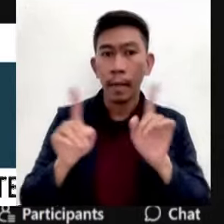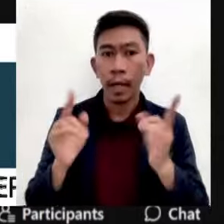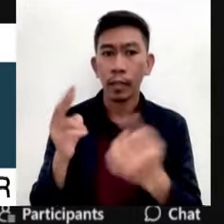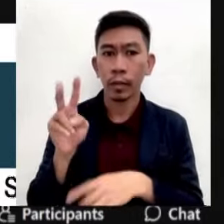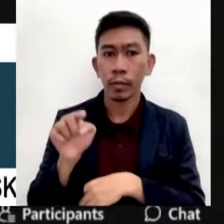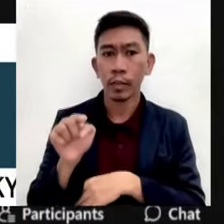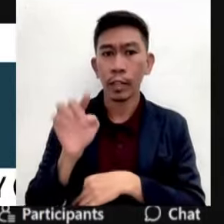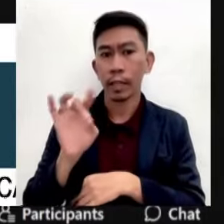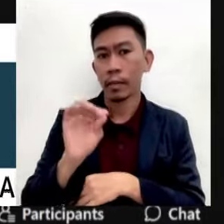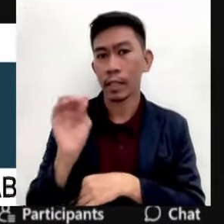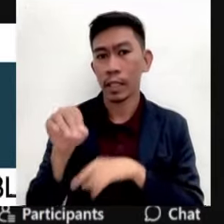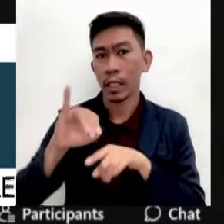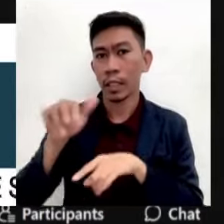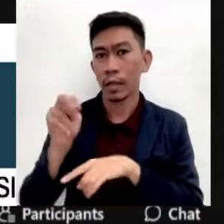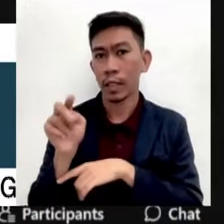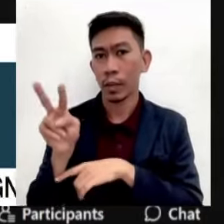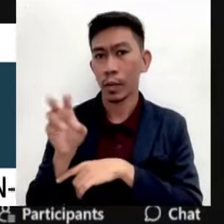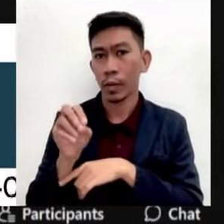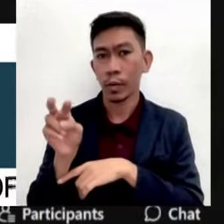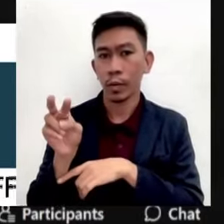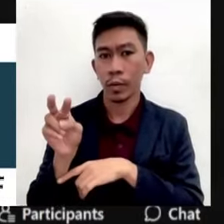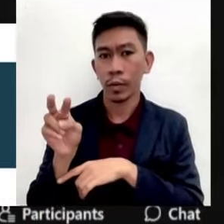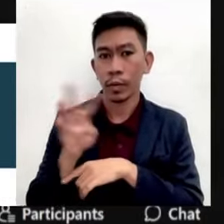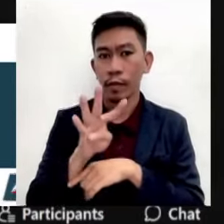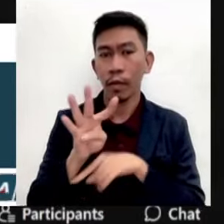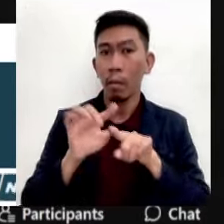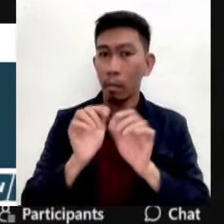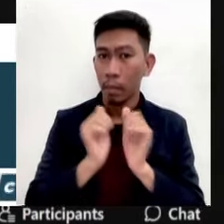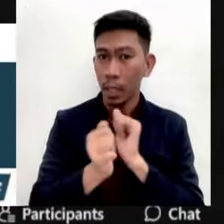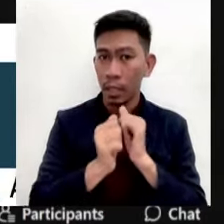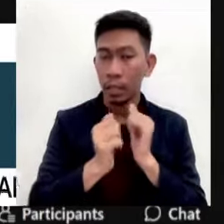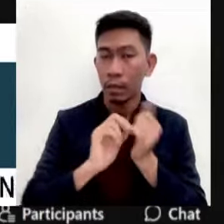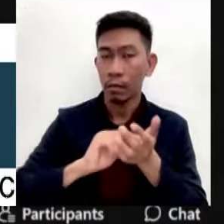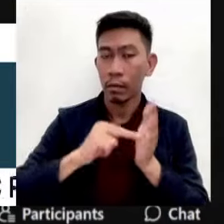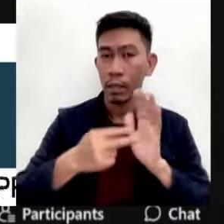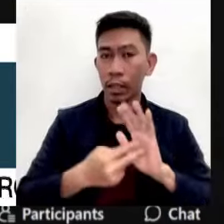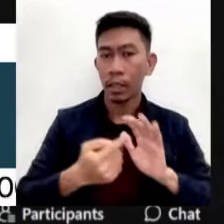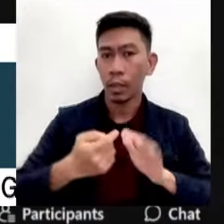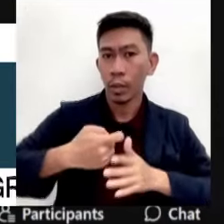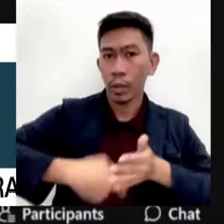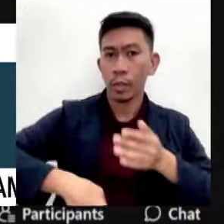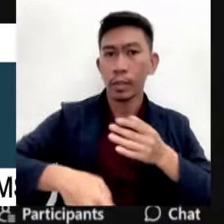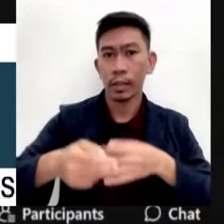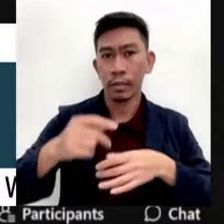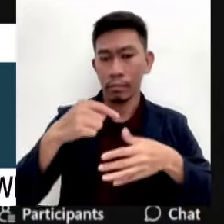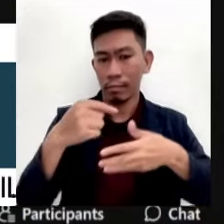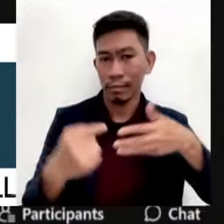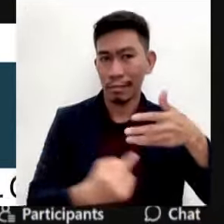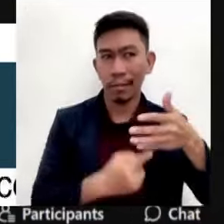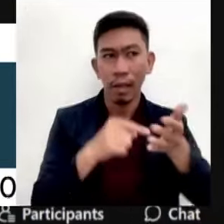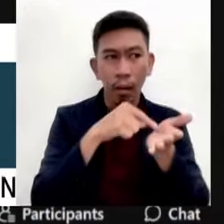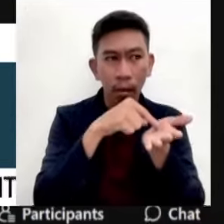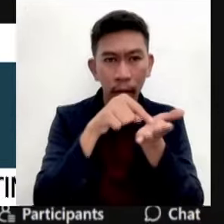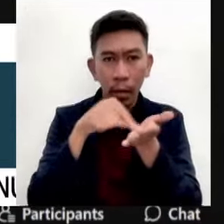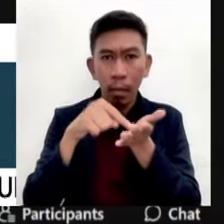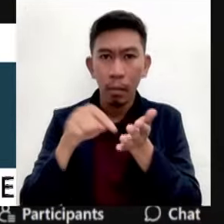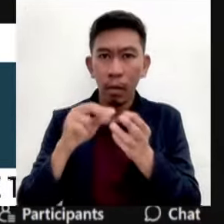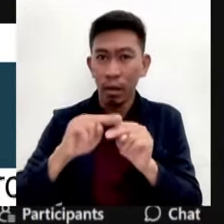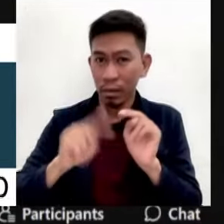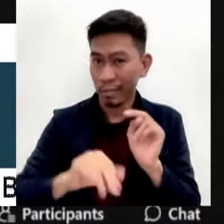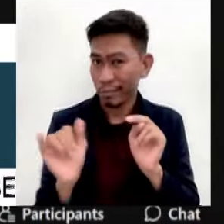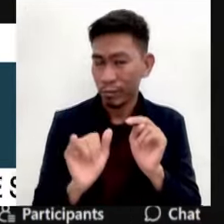hindi ibig sabihin ito ay bumababa na rin ang presyo ng mga bilihin. Sa katunayan, ang rice inflation ay pumalo